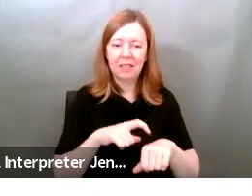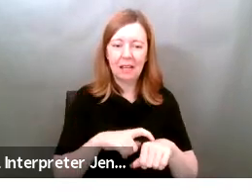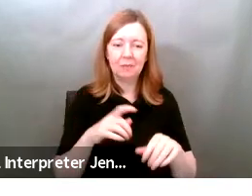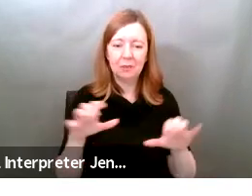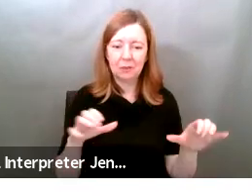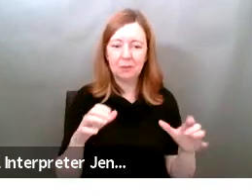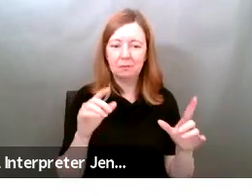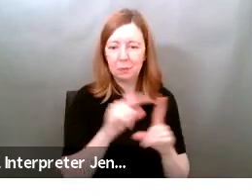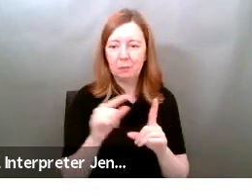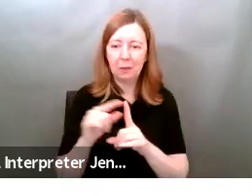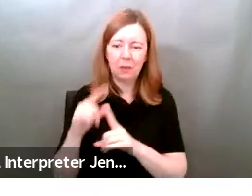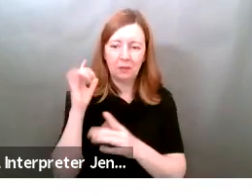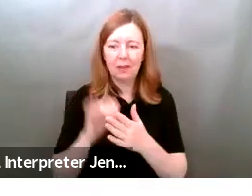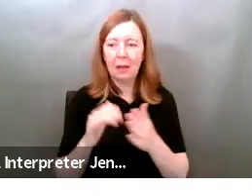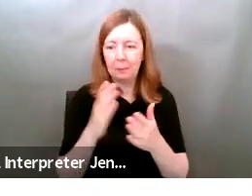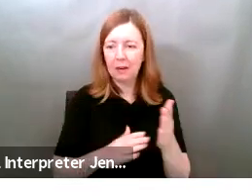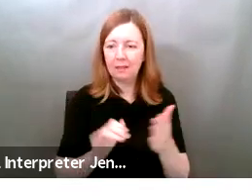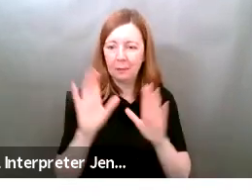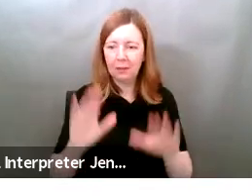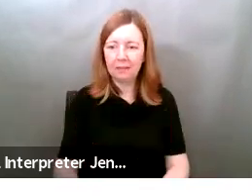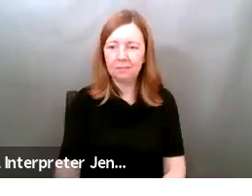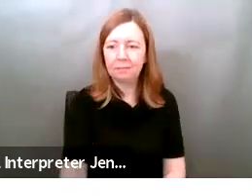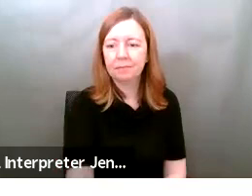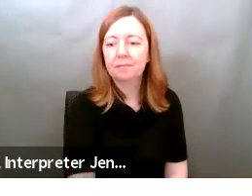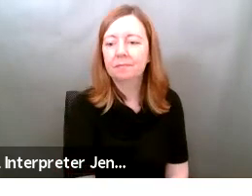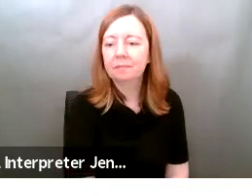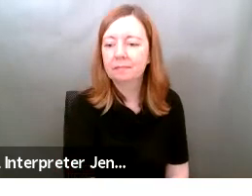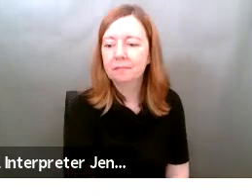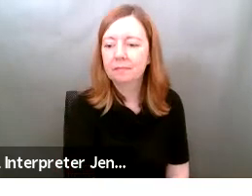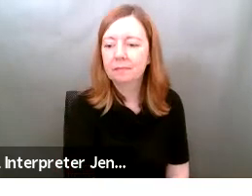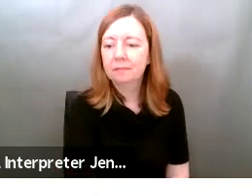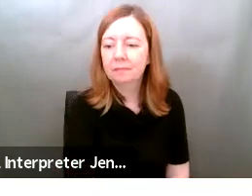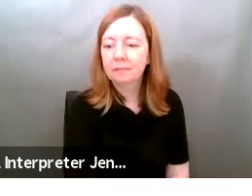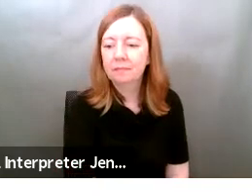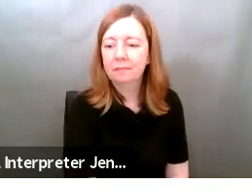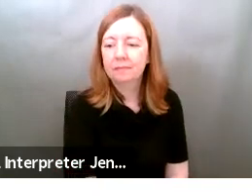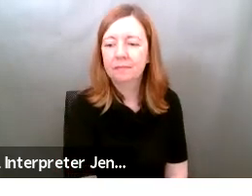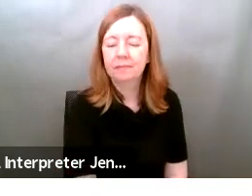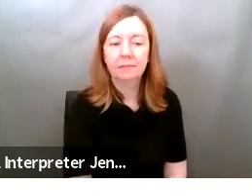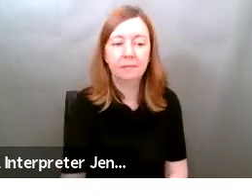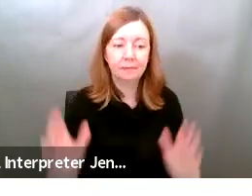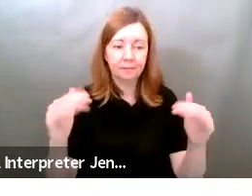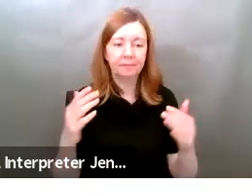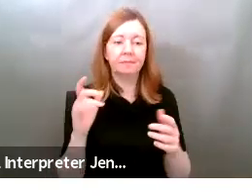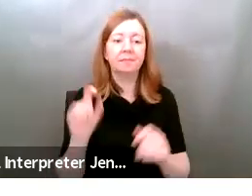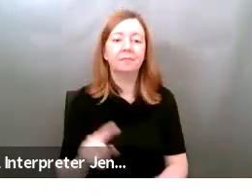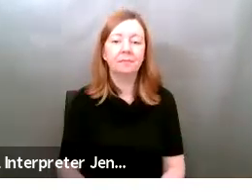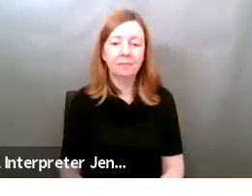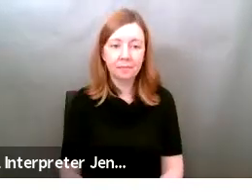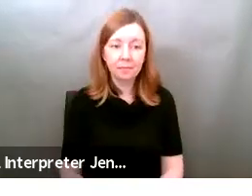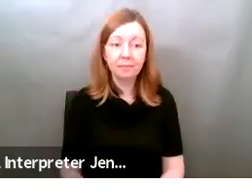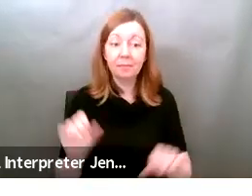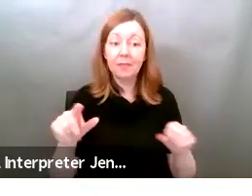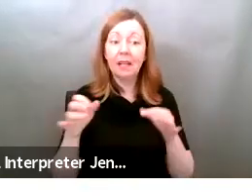word for this part, that would be great. Happy to. Okay. The next question is, can